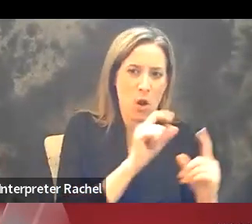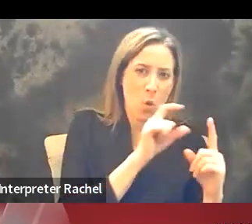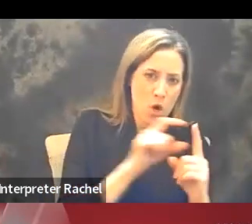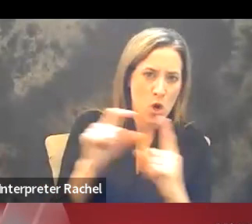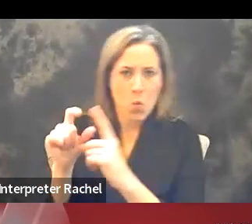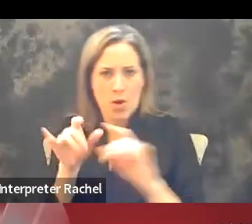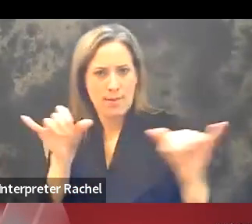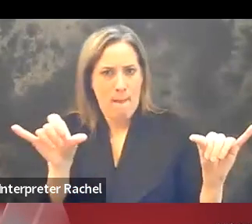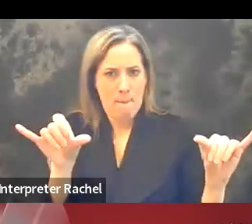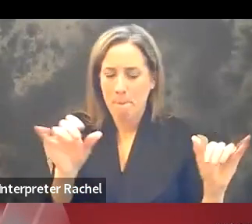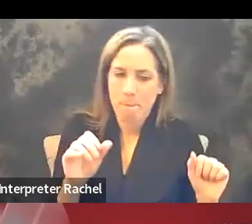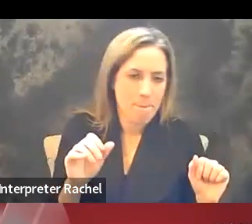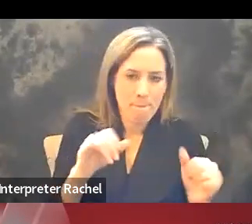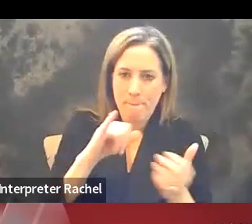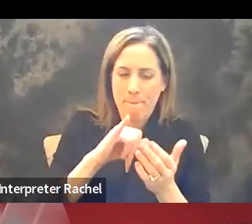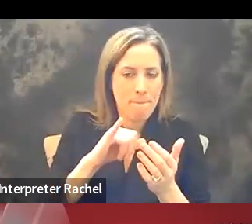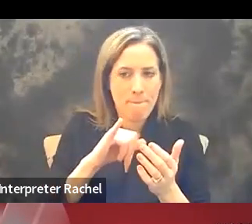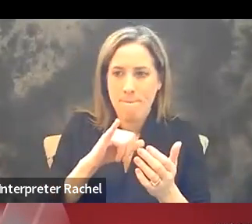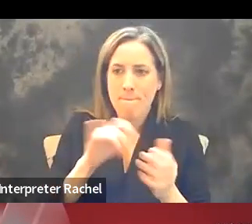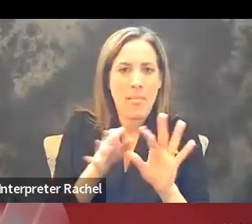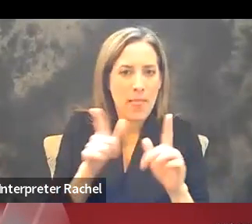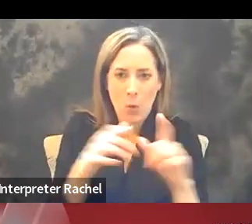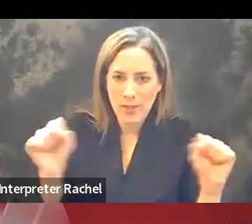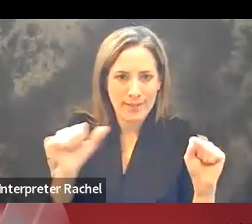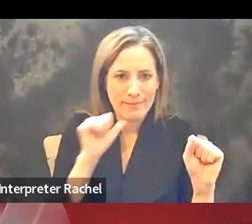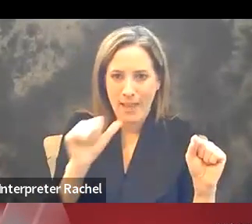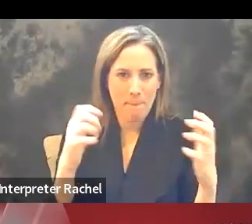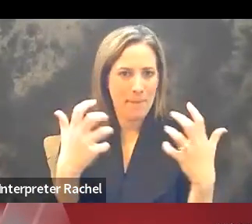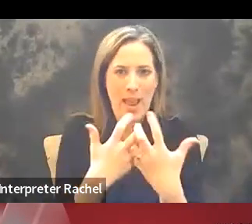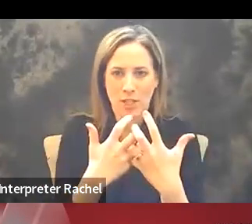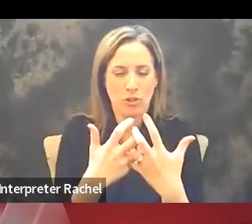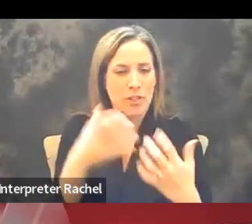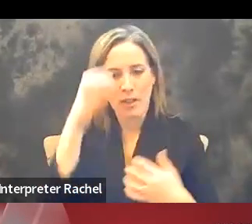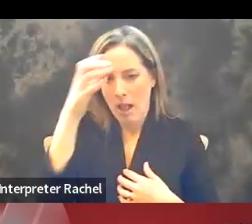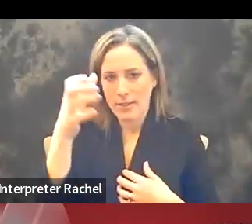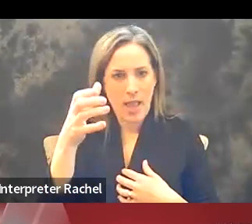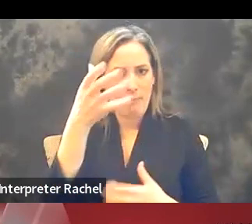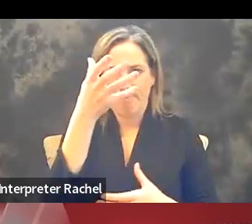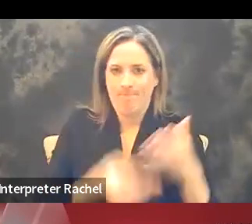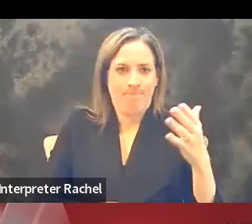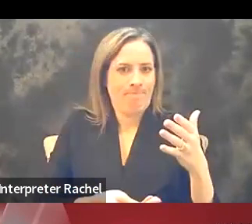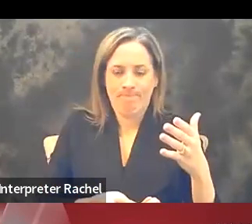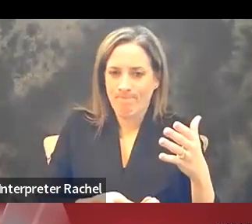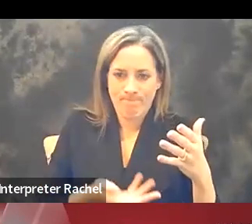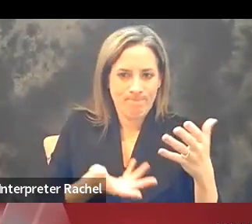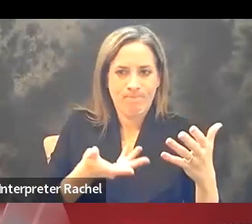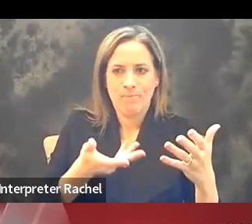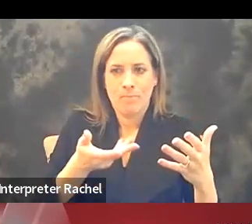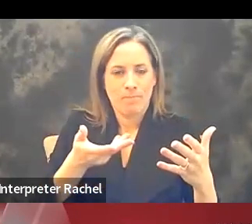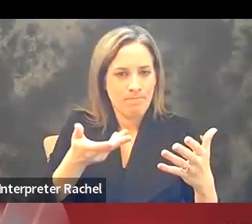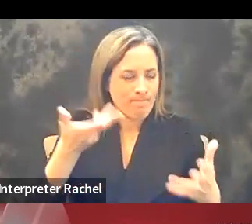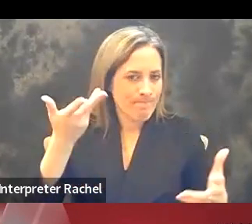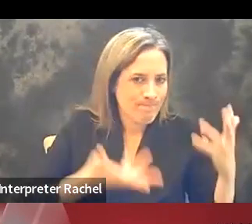there are things that linguistically do not exist, concepts that there's no linguistic equivalent for, concepts